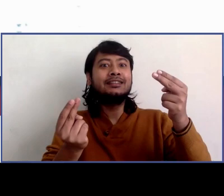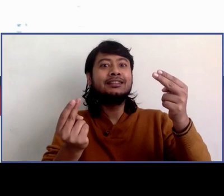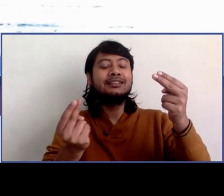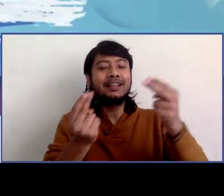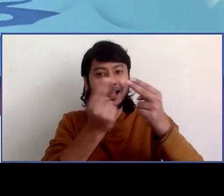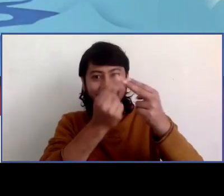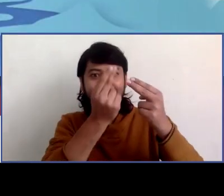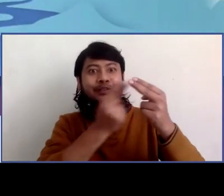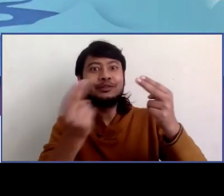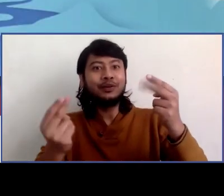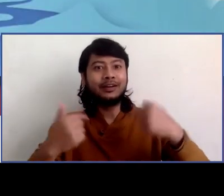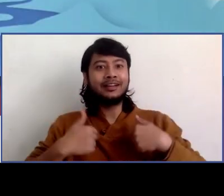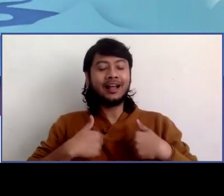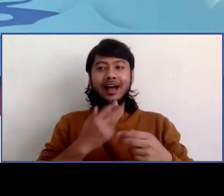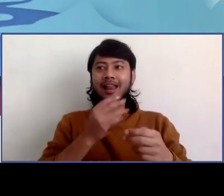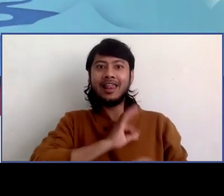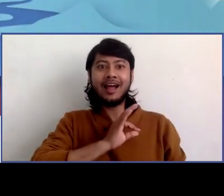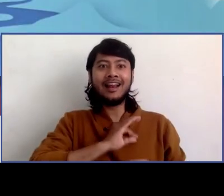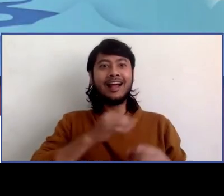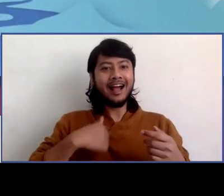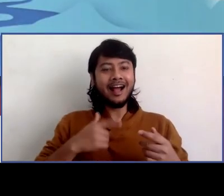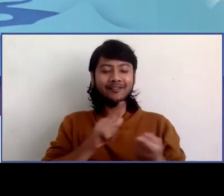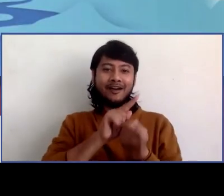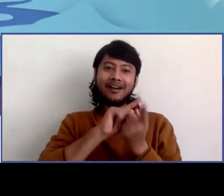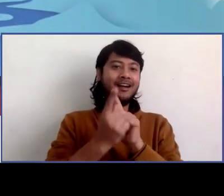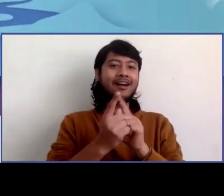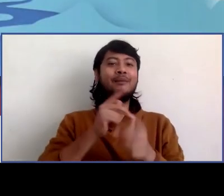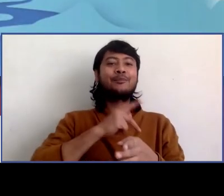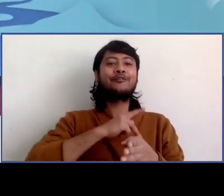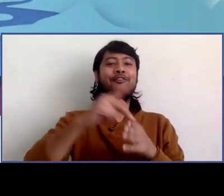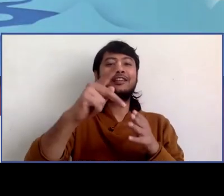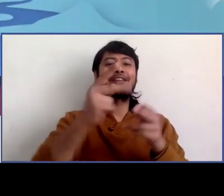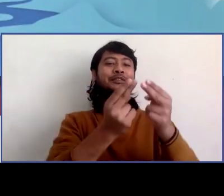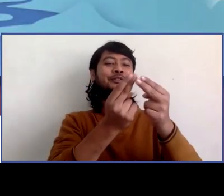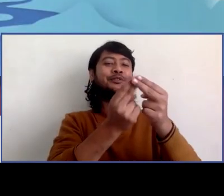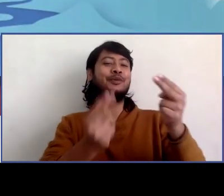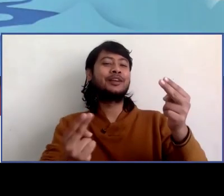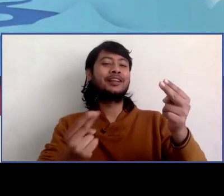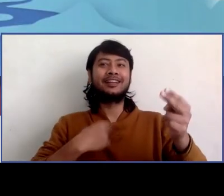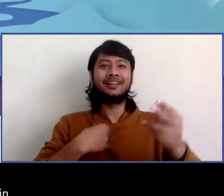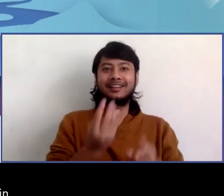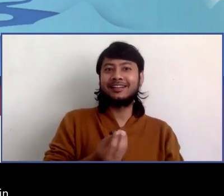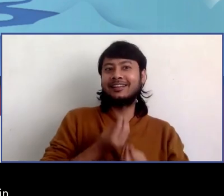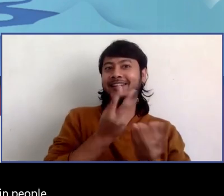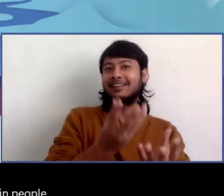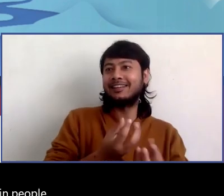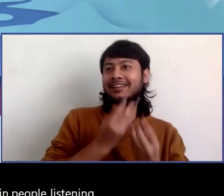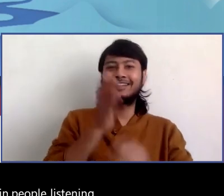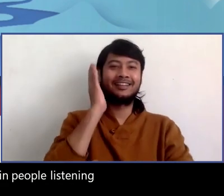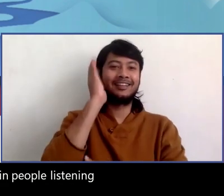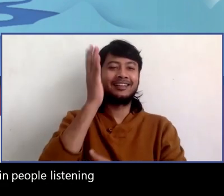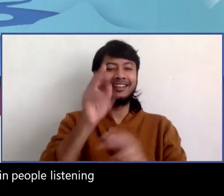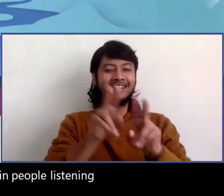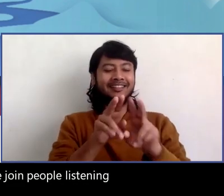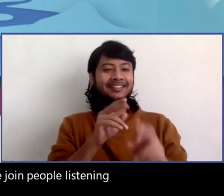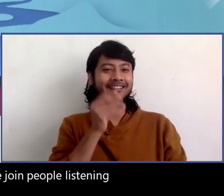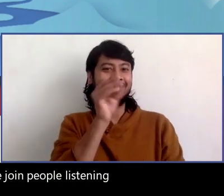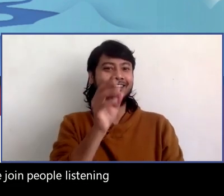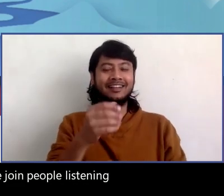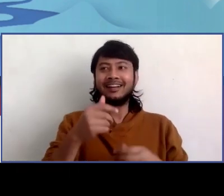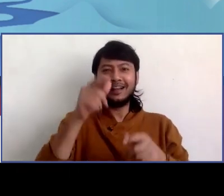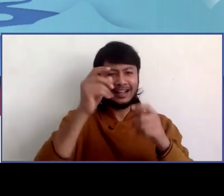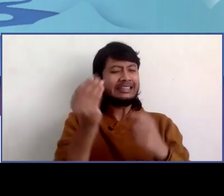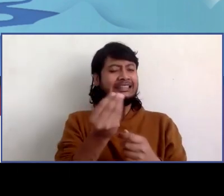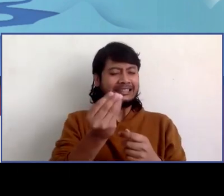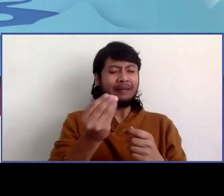sometimes, but it doesn't matter, because when I see the joy in people listening and watching, it's me, right? Why should I